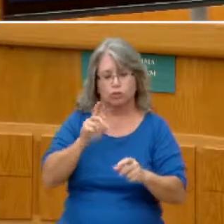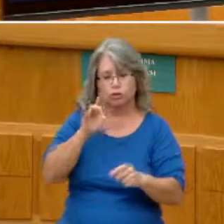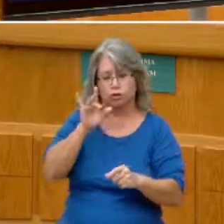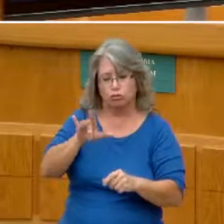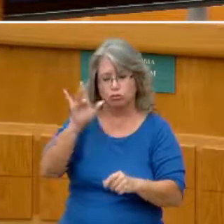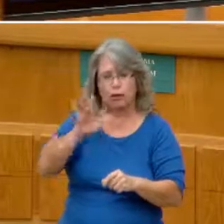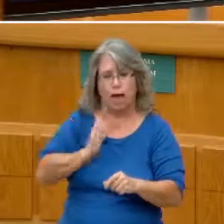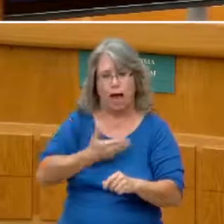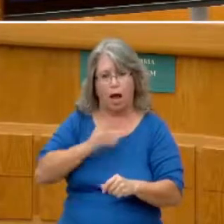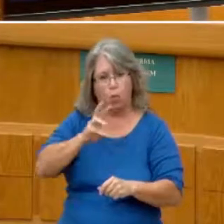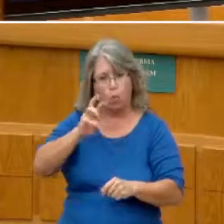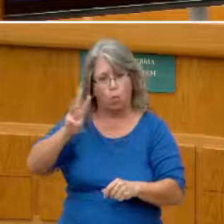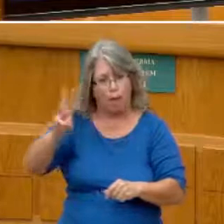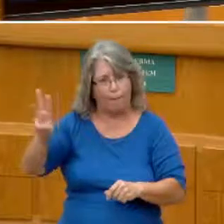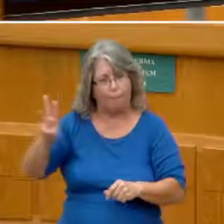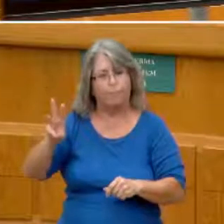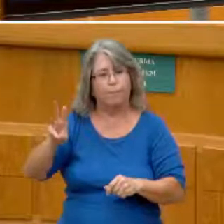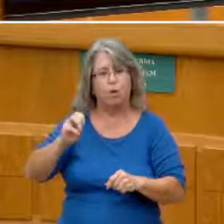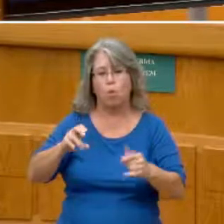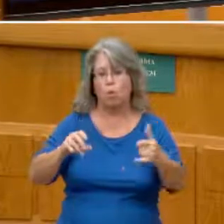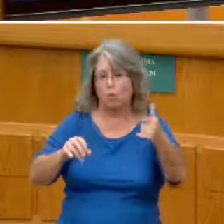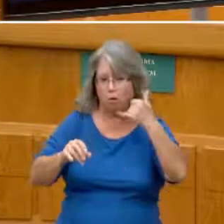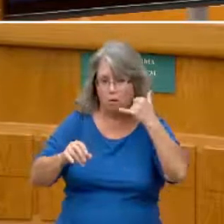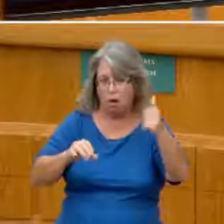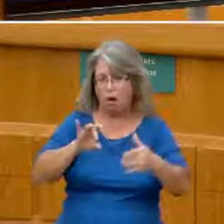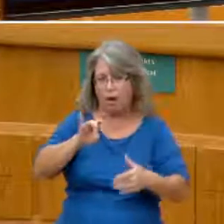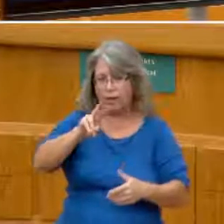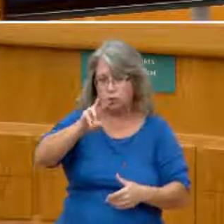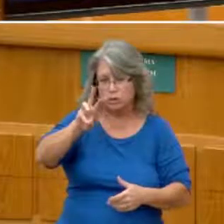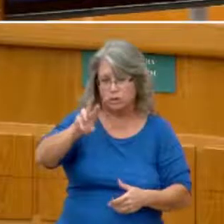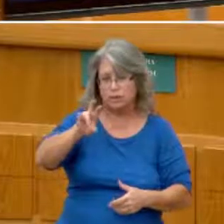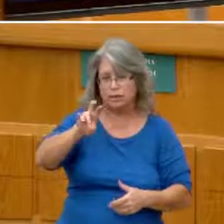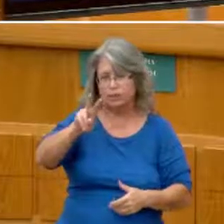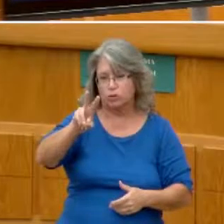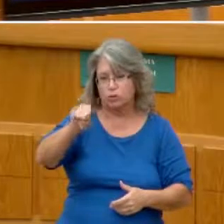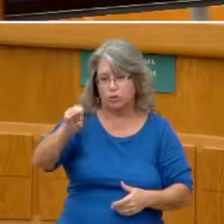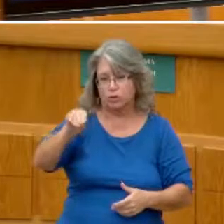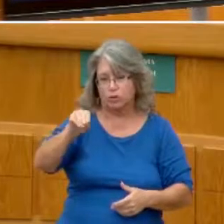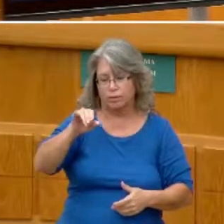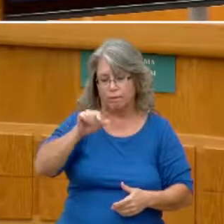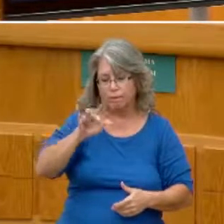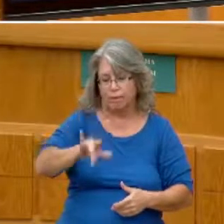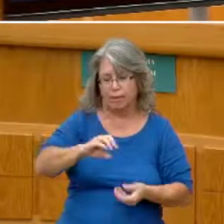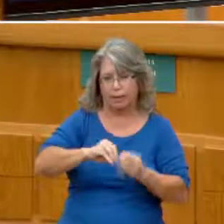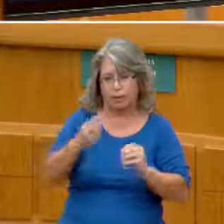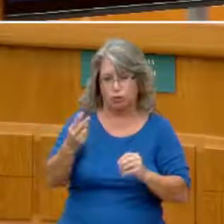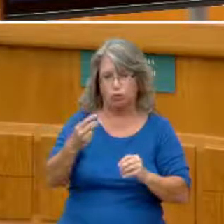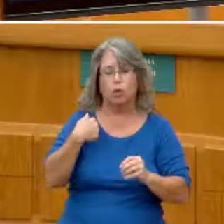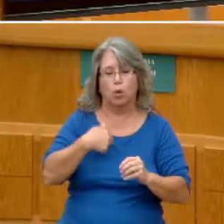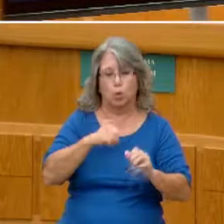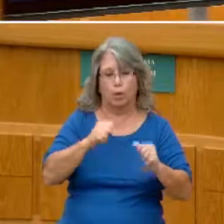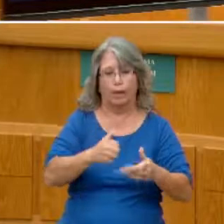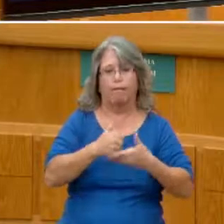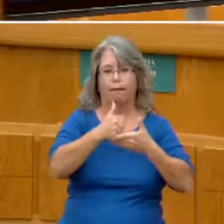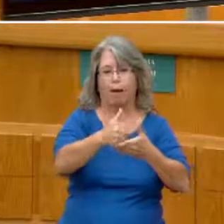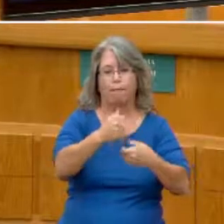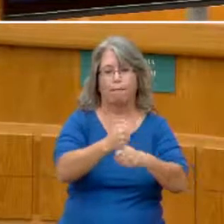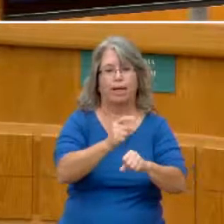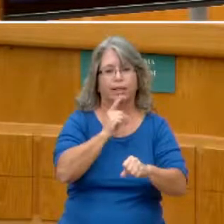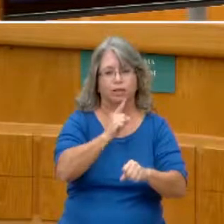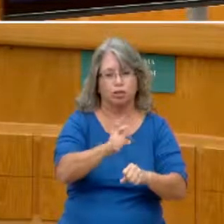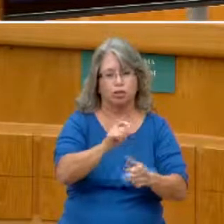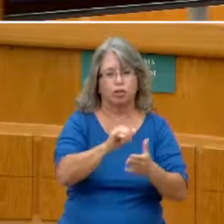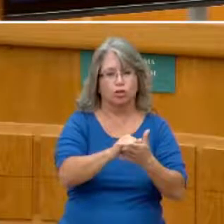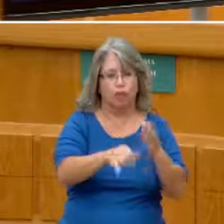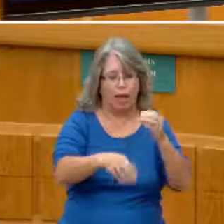www.cctexas.com, or you can actually call us at 826-7200, option 2, and we can actually help you to make sure that those lot numbers are